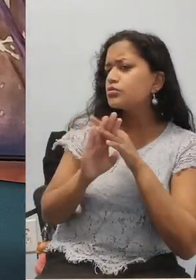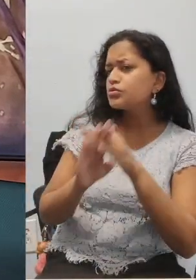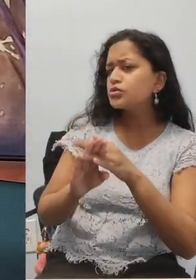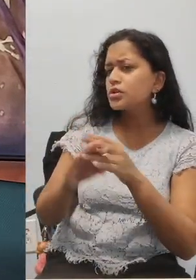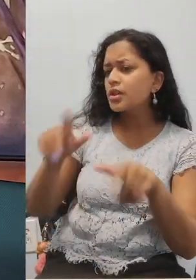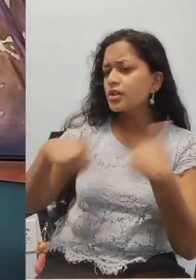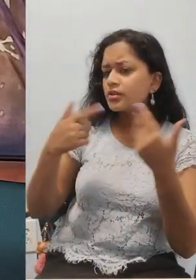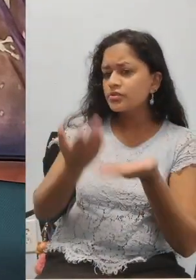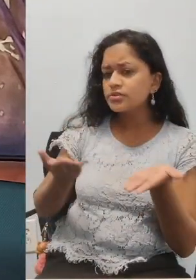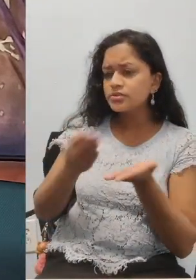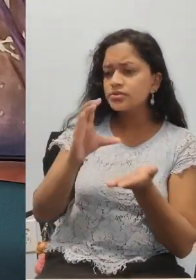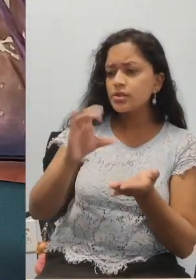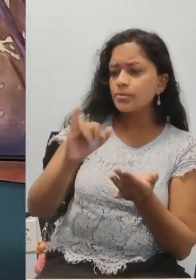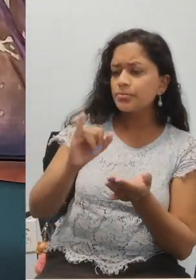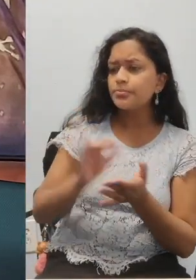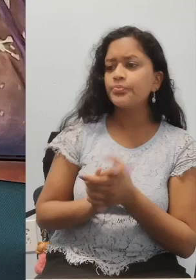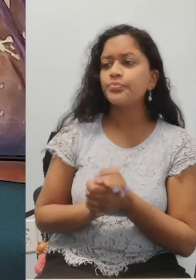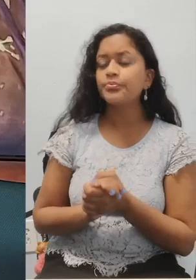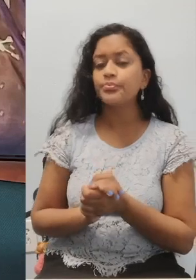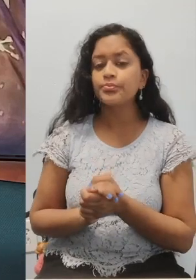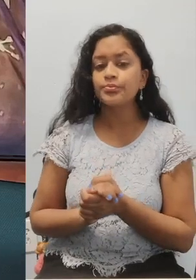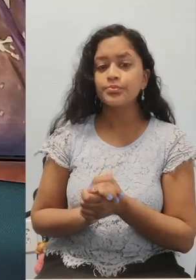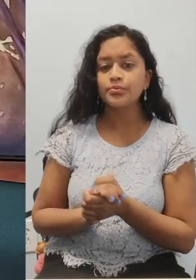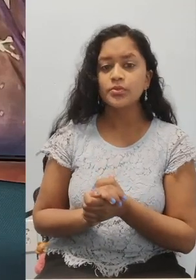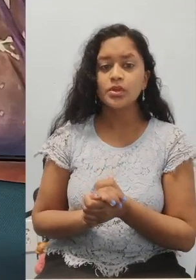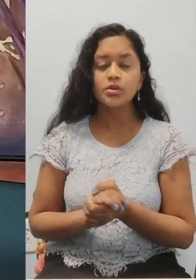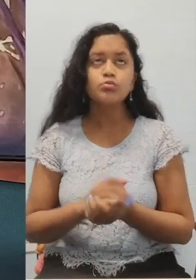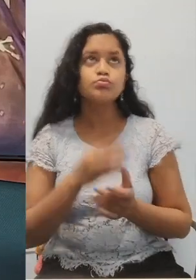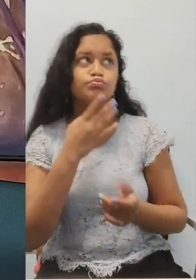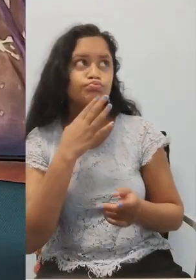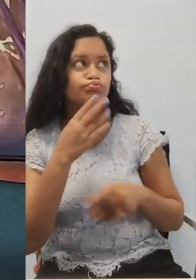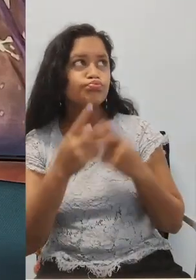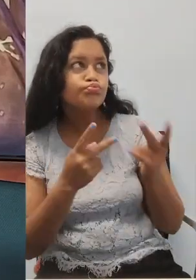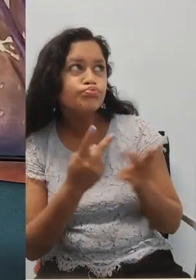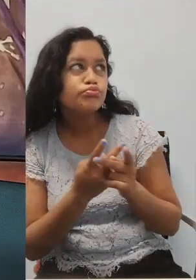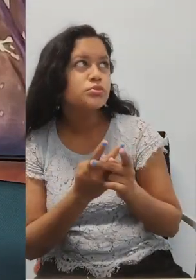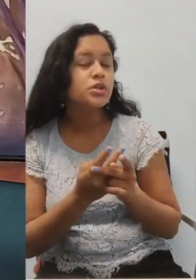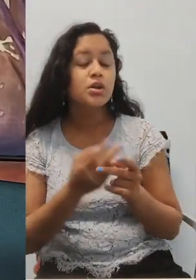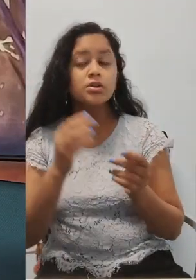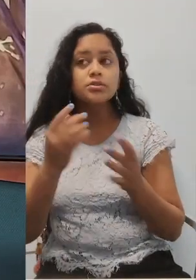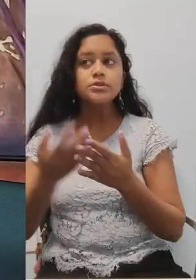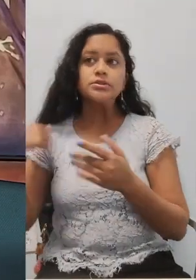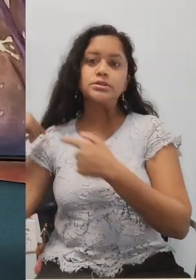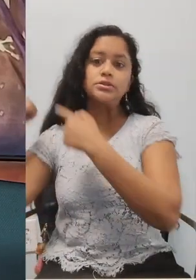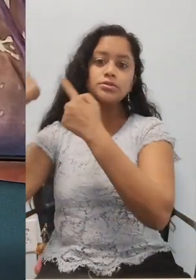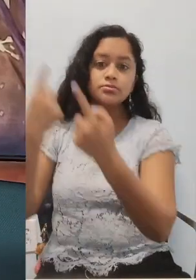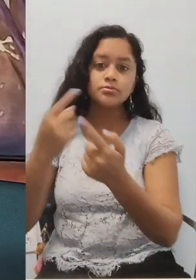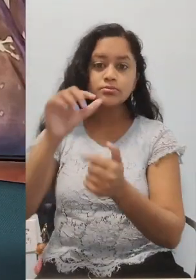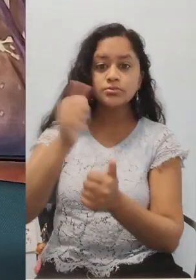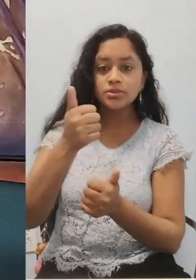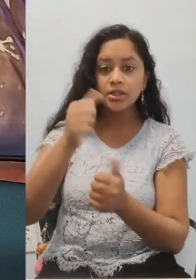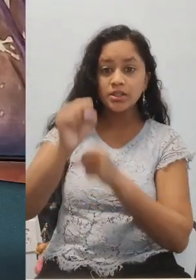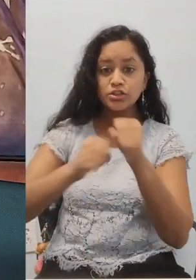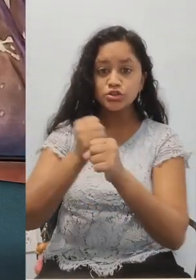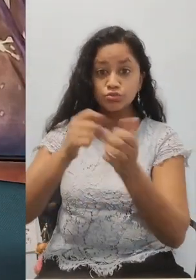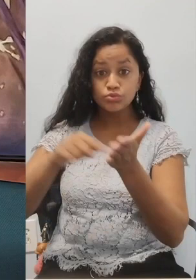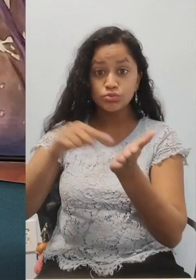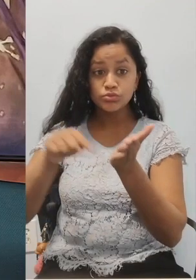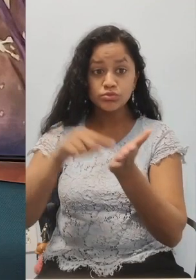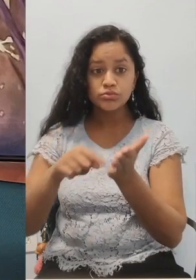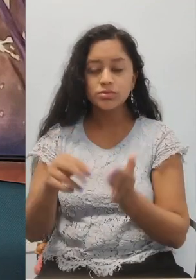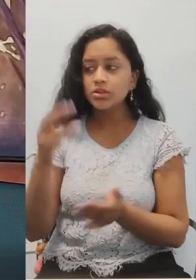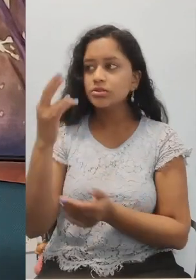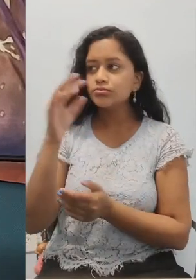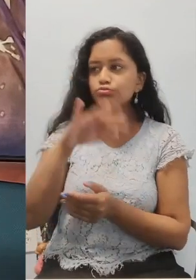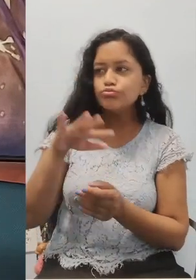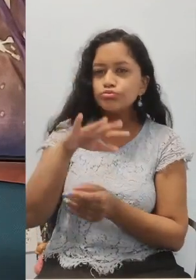over 10 years of research, as our surveys have recorded 17 shark species. I know,